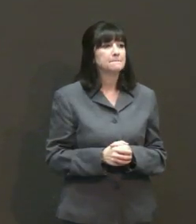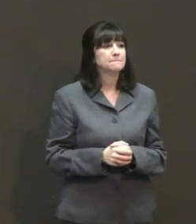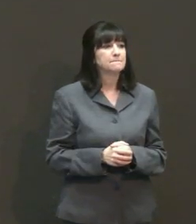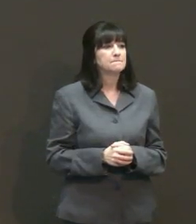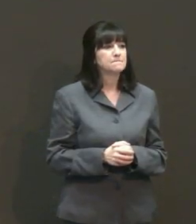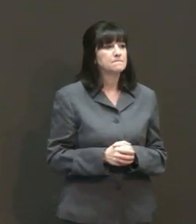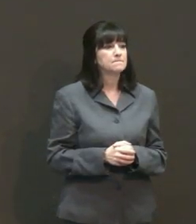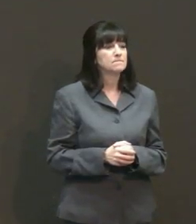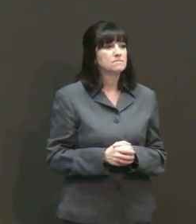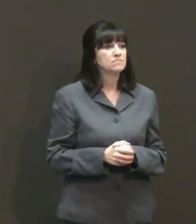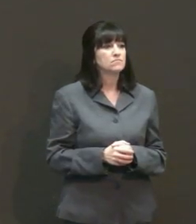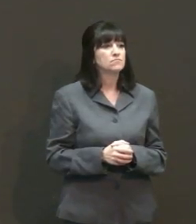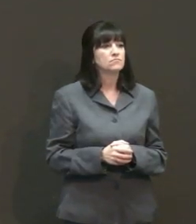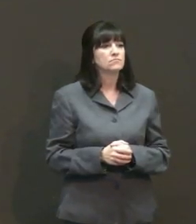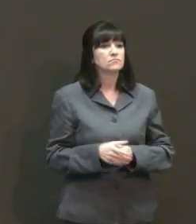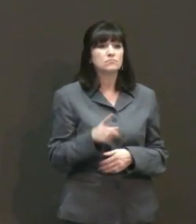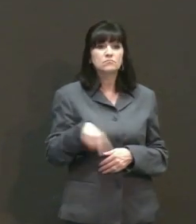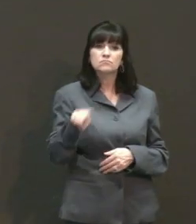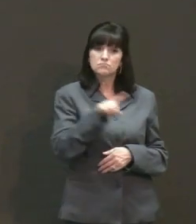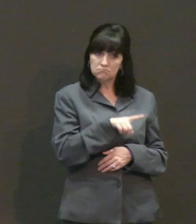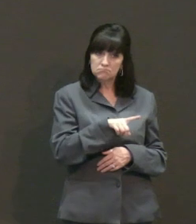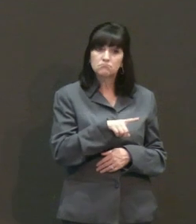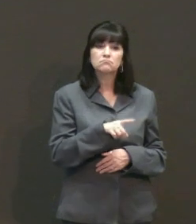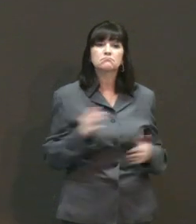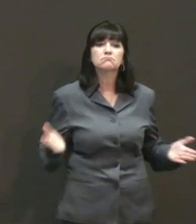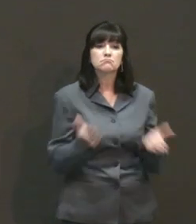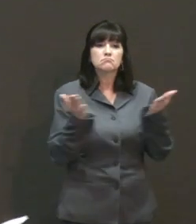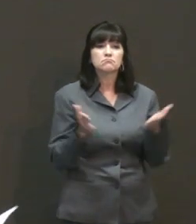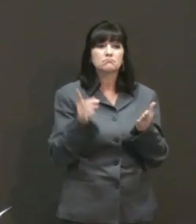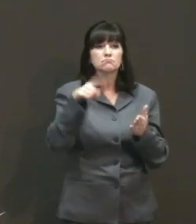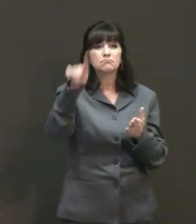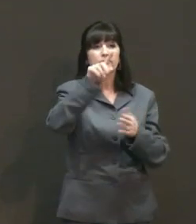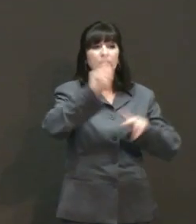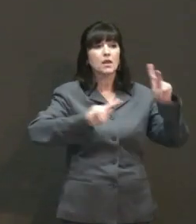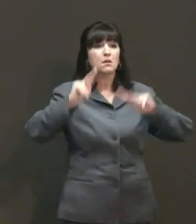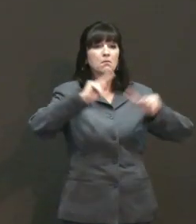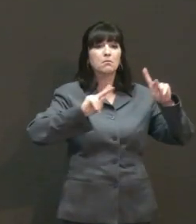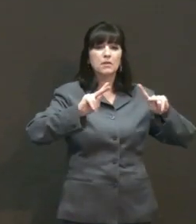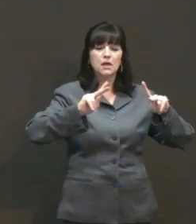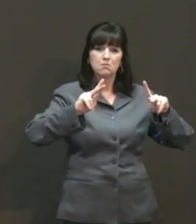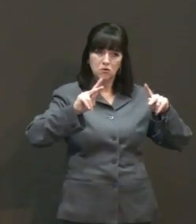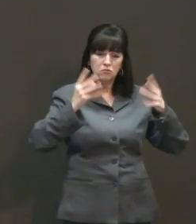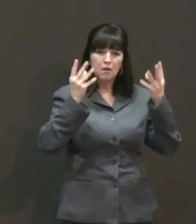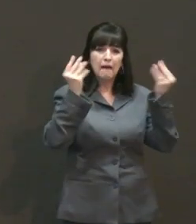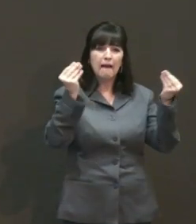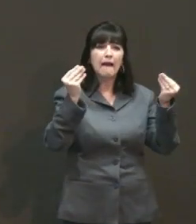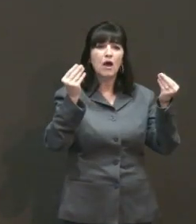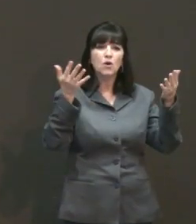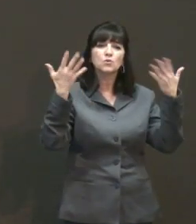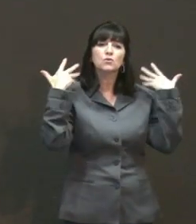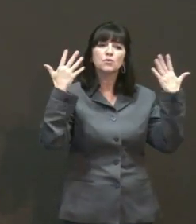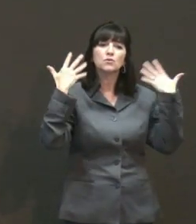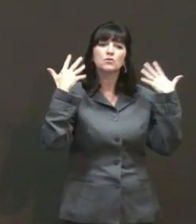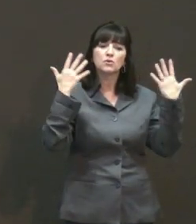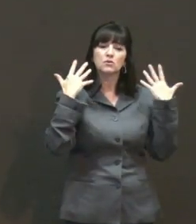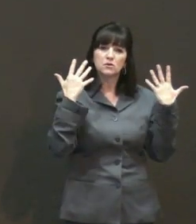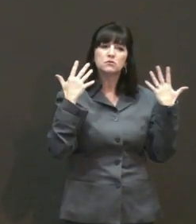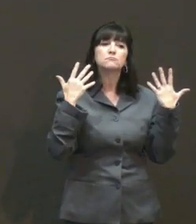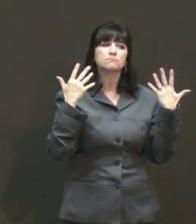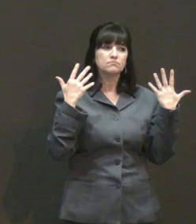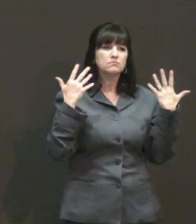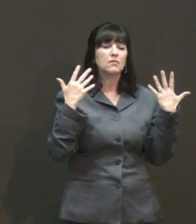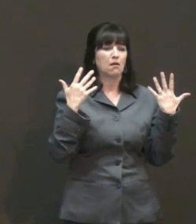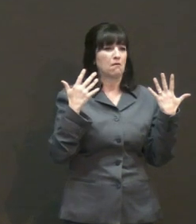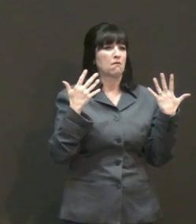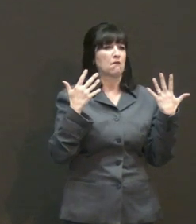and encouraging Delawareans to get out for exercise, what are your thoughts about the city of Newcastle shutting down Battery Park to non-residents that was